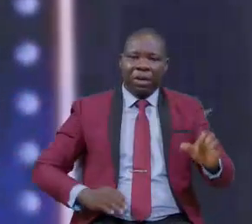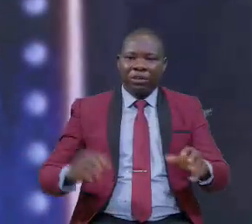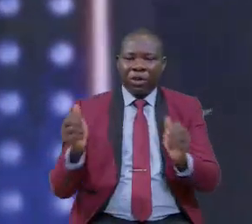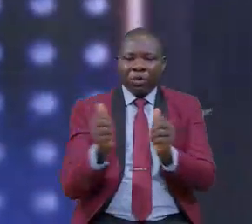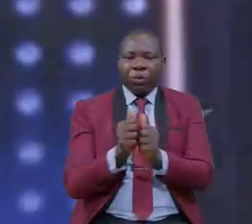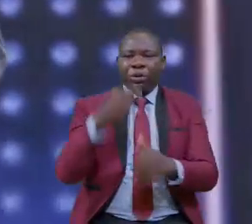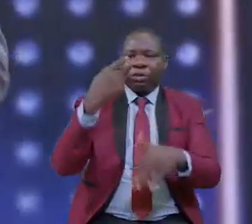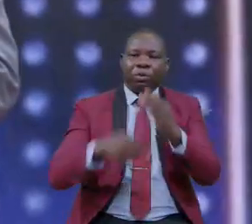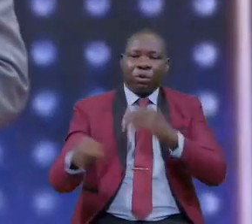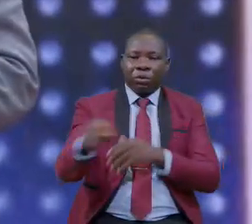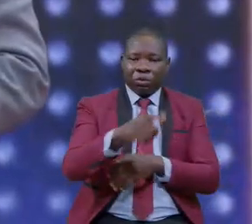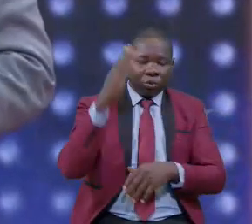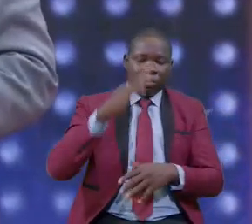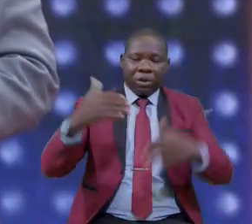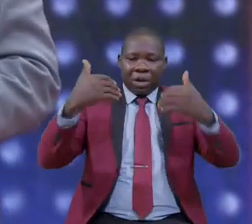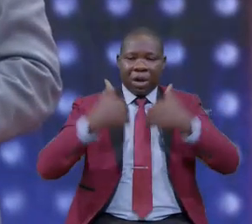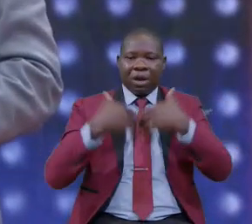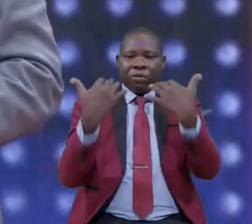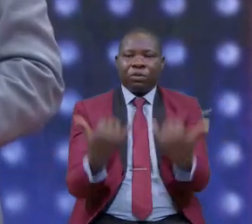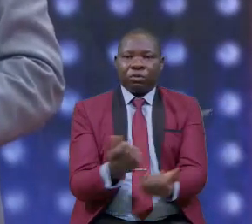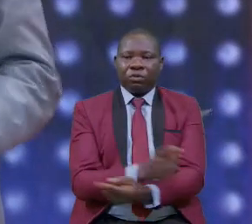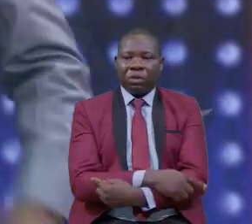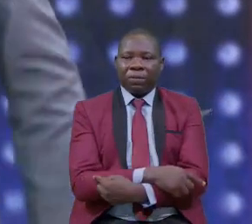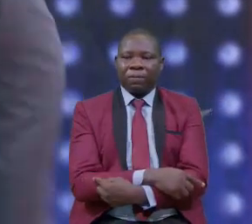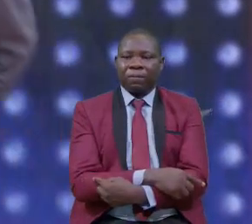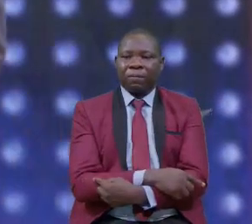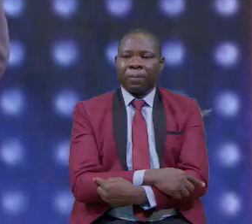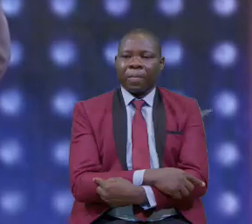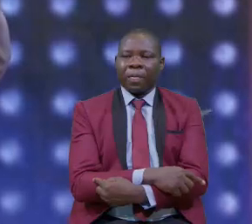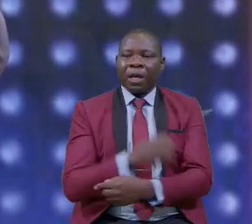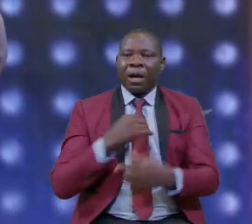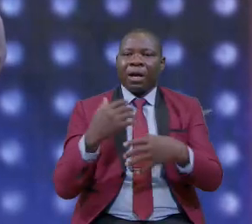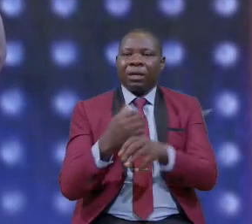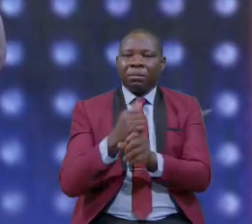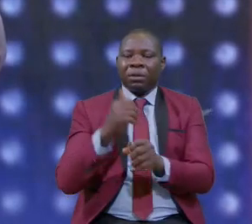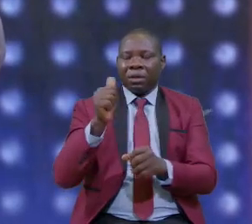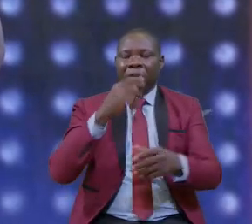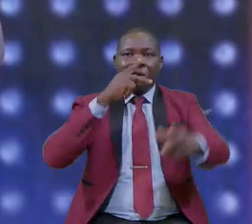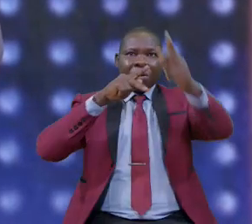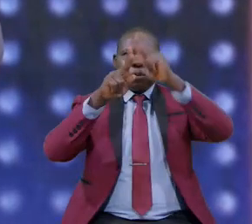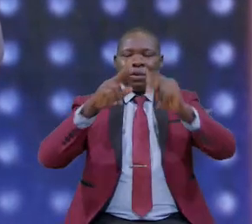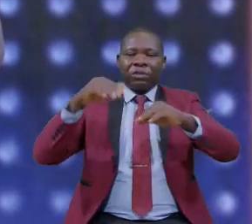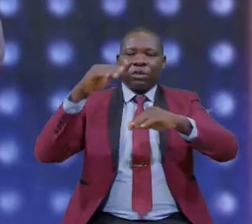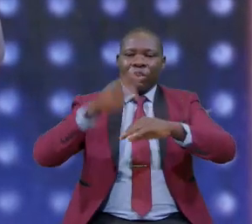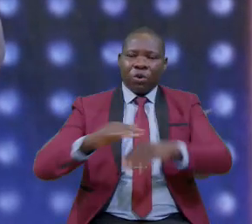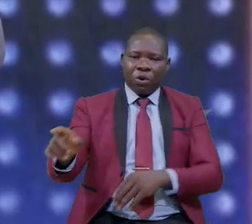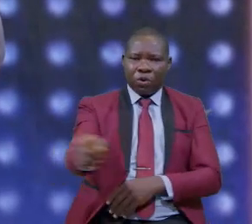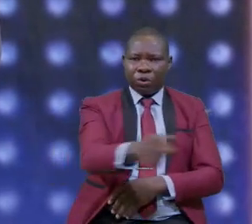you repossess today, I make a prophecy over you.